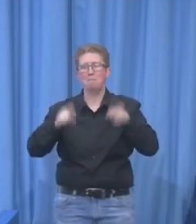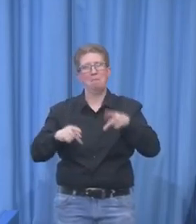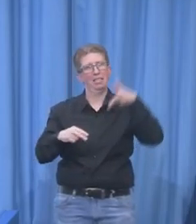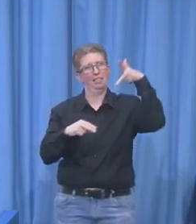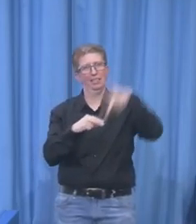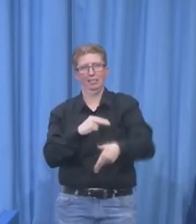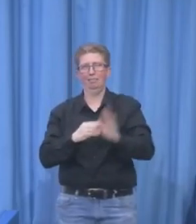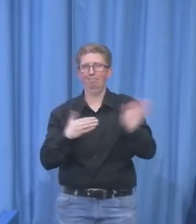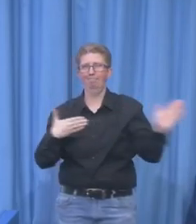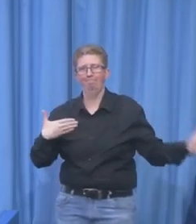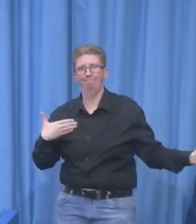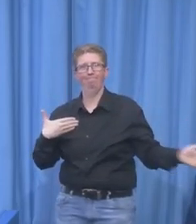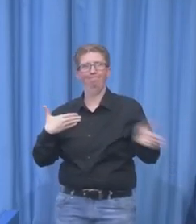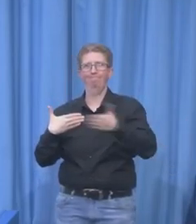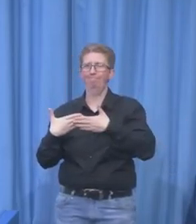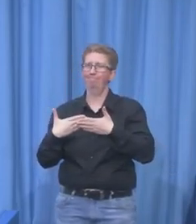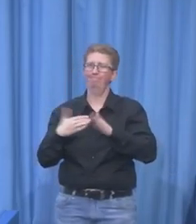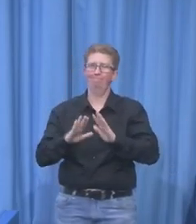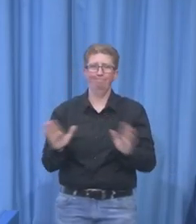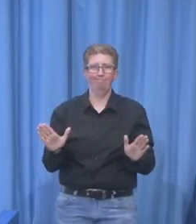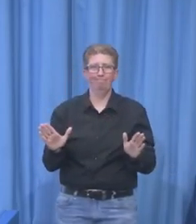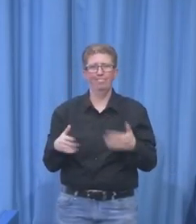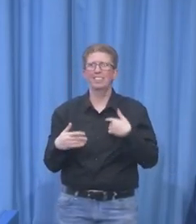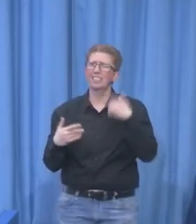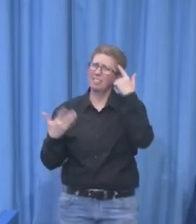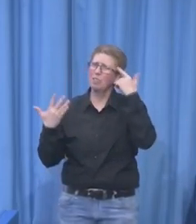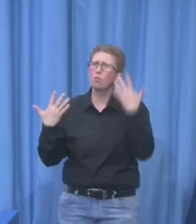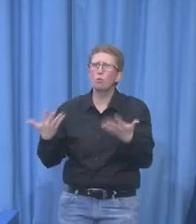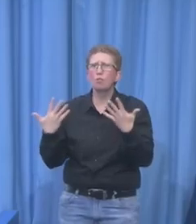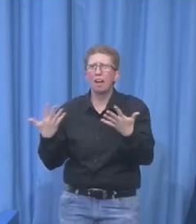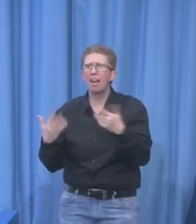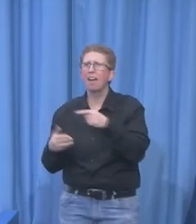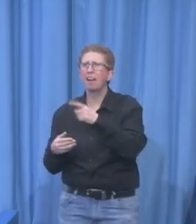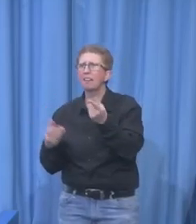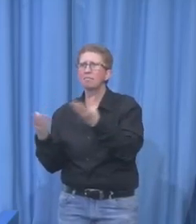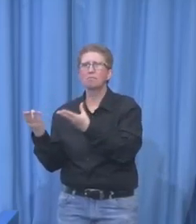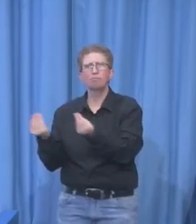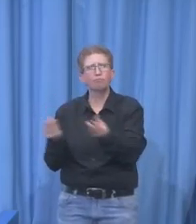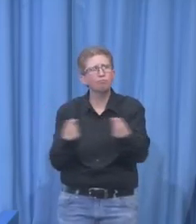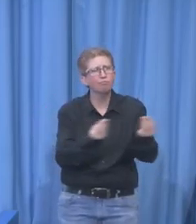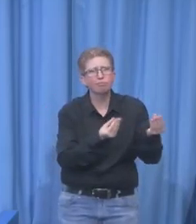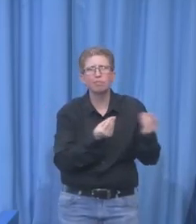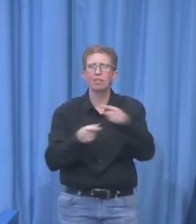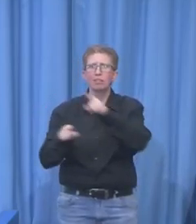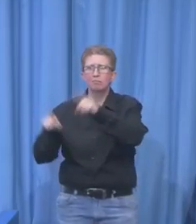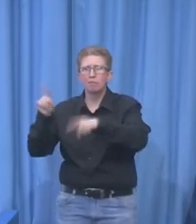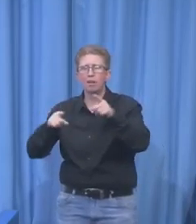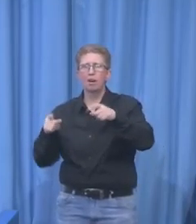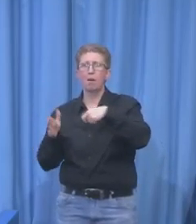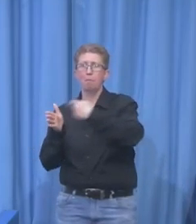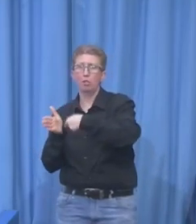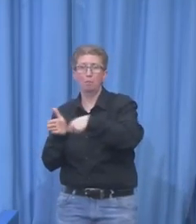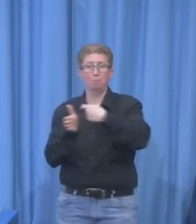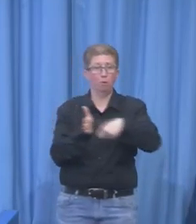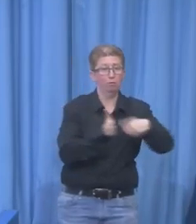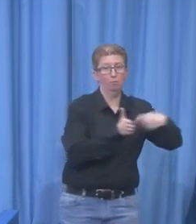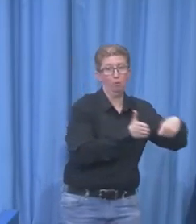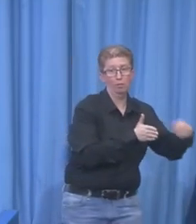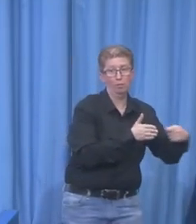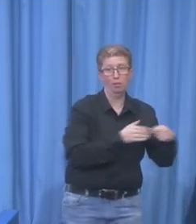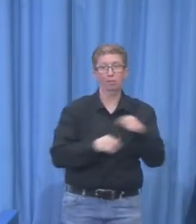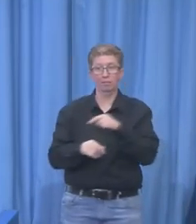we heard many evidences today that the internship is a very effective intervention, and I think